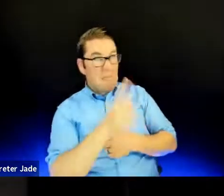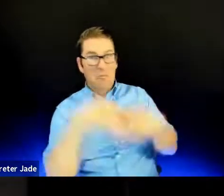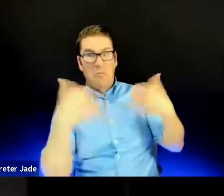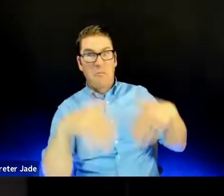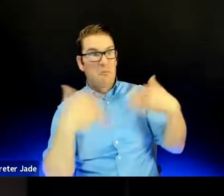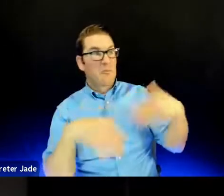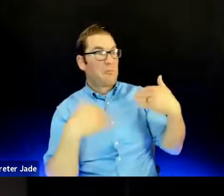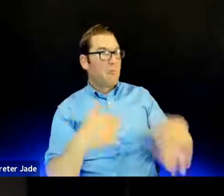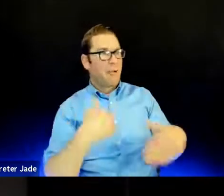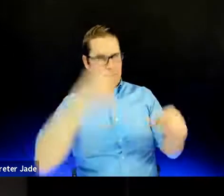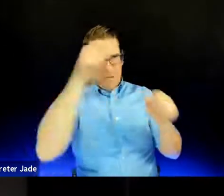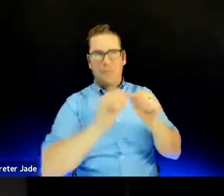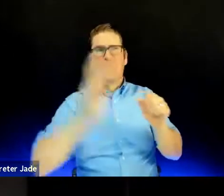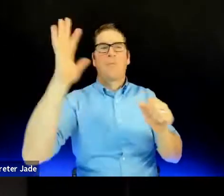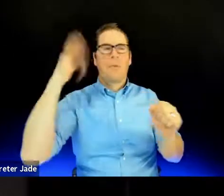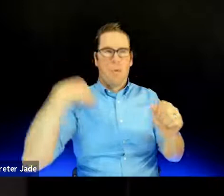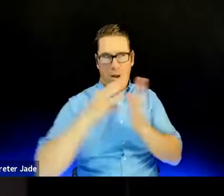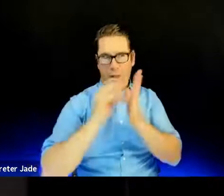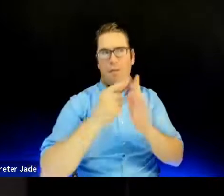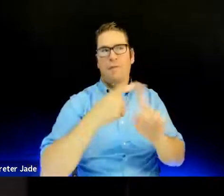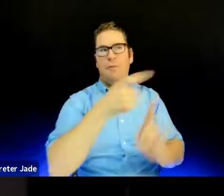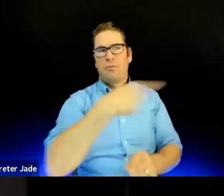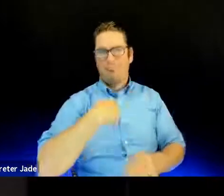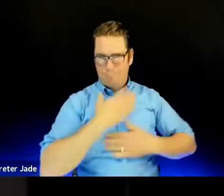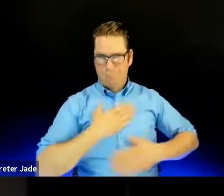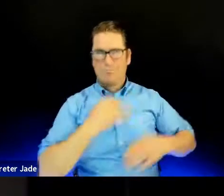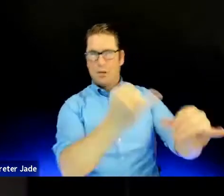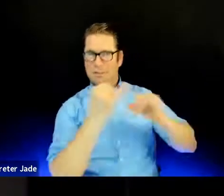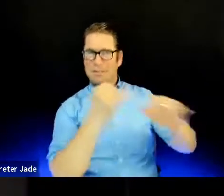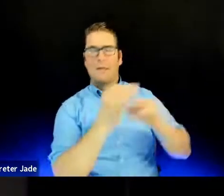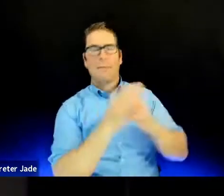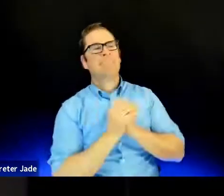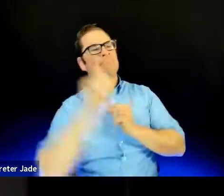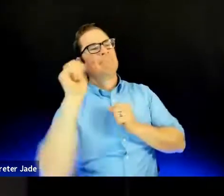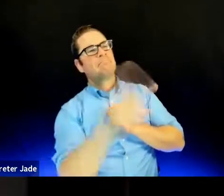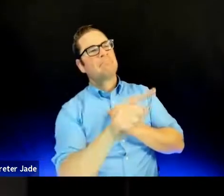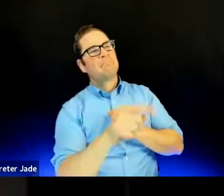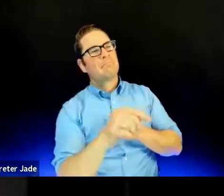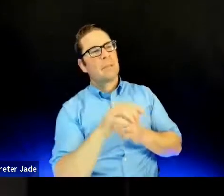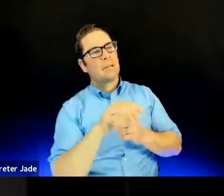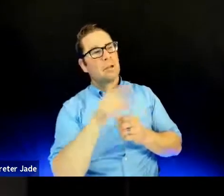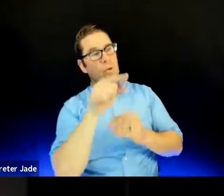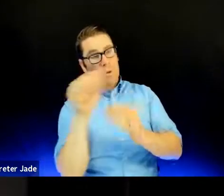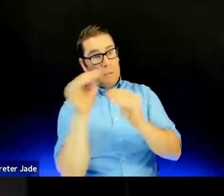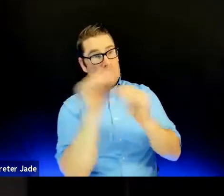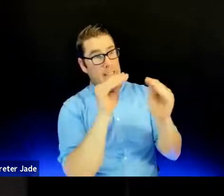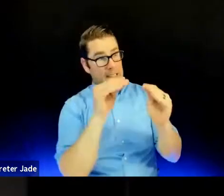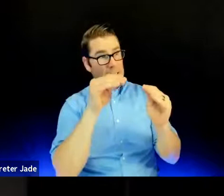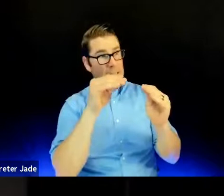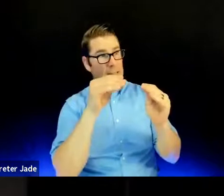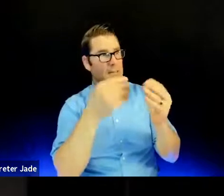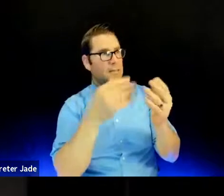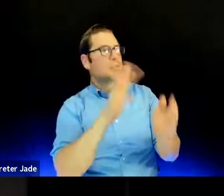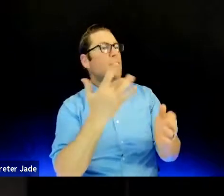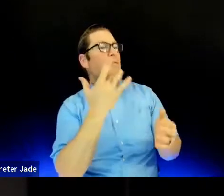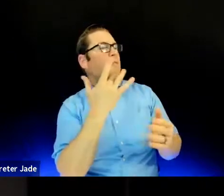well. So what is your favorite part? What is your favorite part about being a professor? I like interacting with